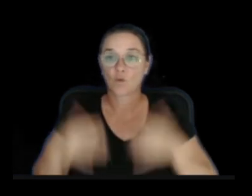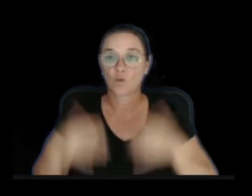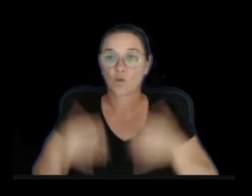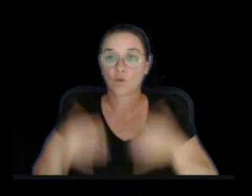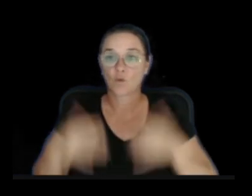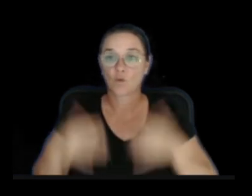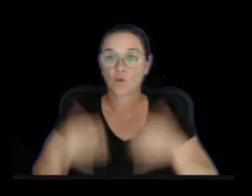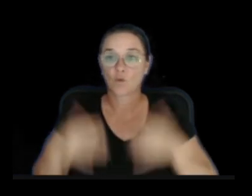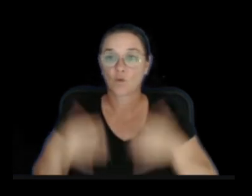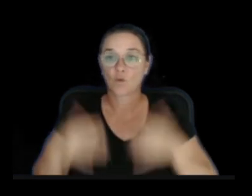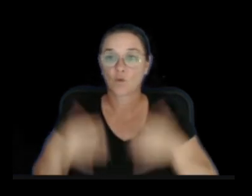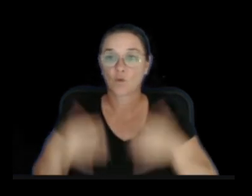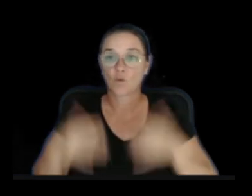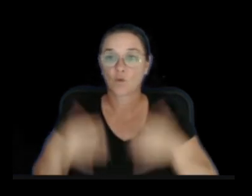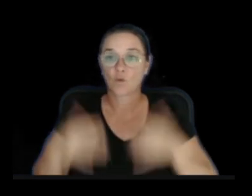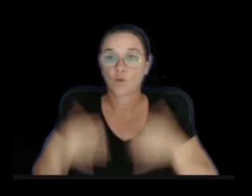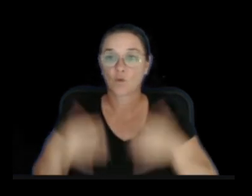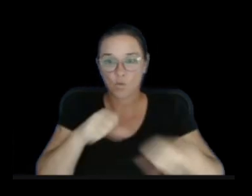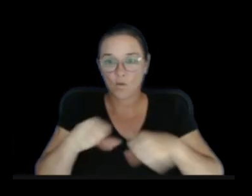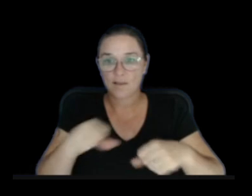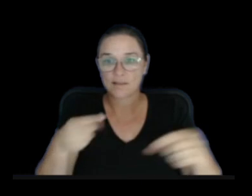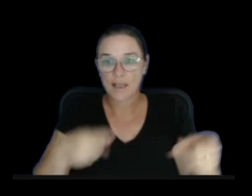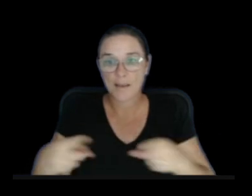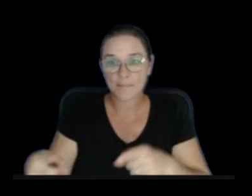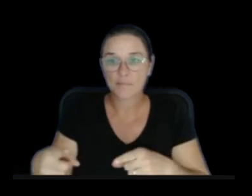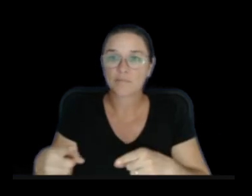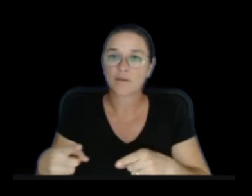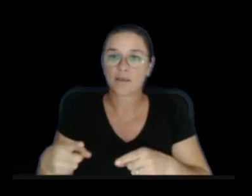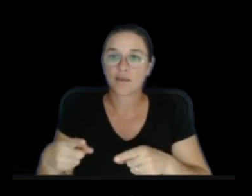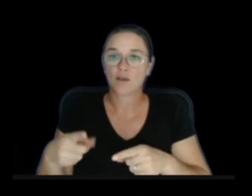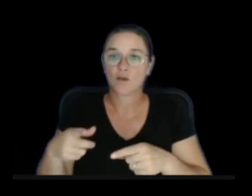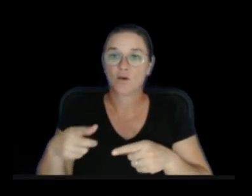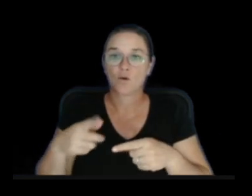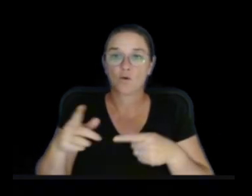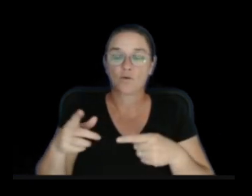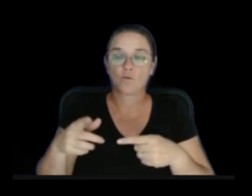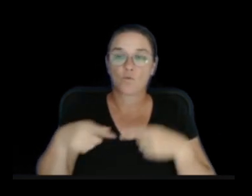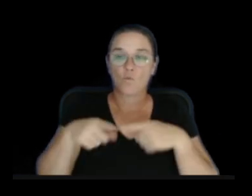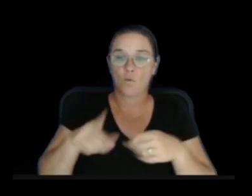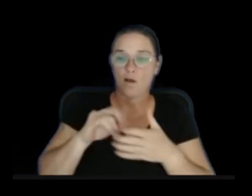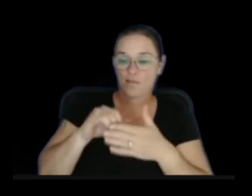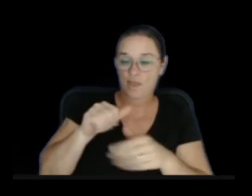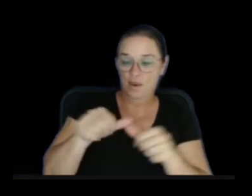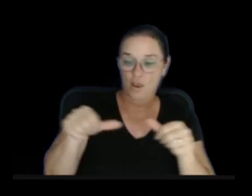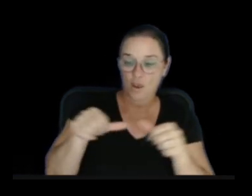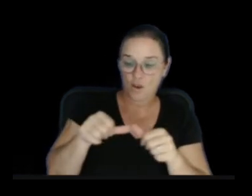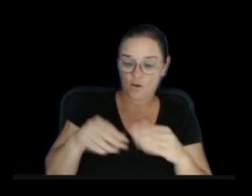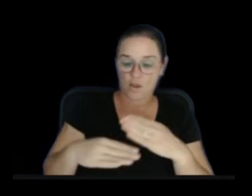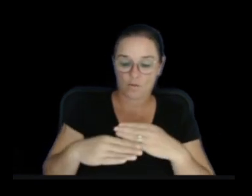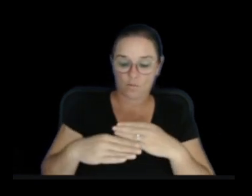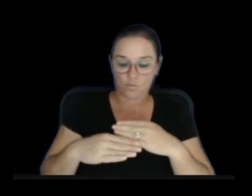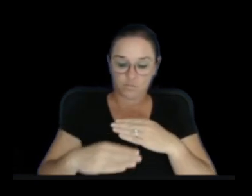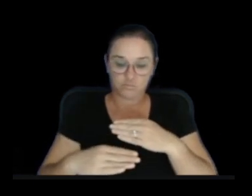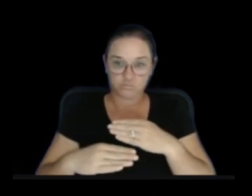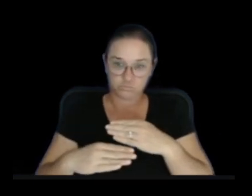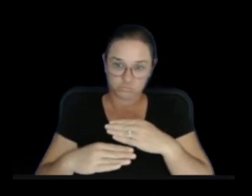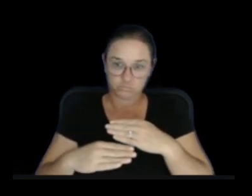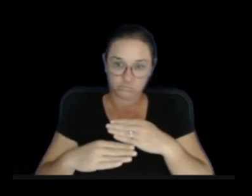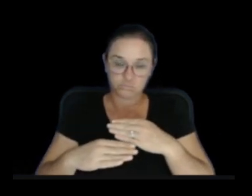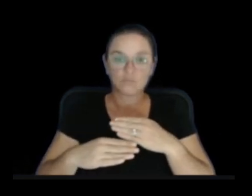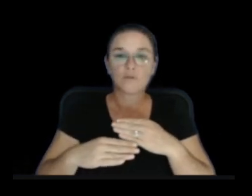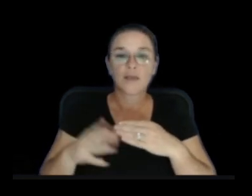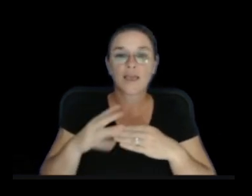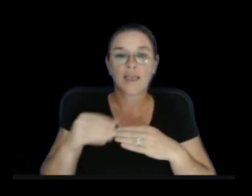well, as that part of the volcano adjusts, moving southward away from the rift, and deep earthquakes in